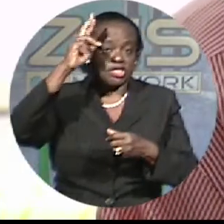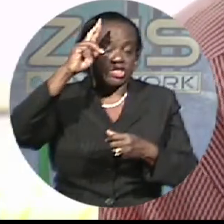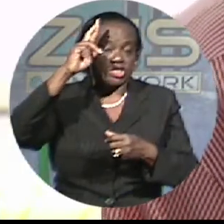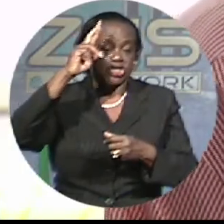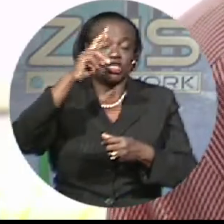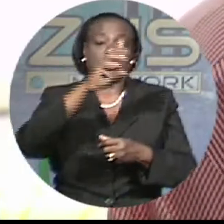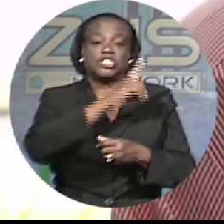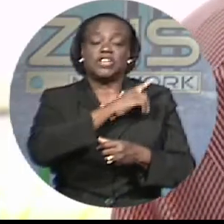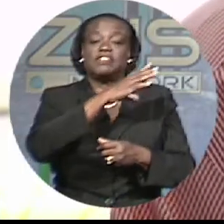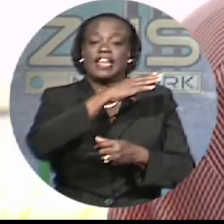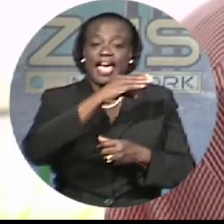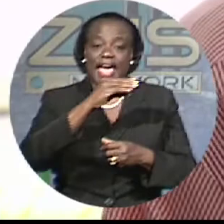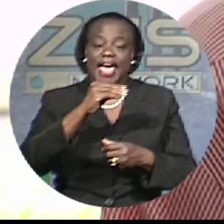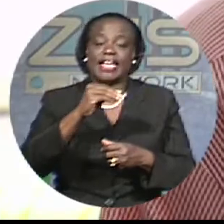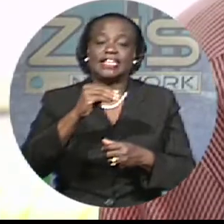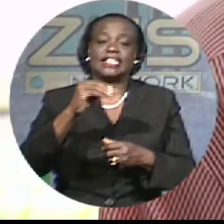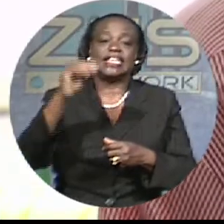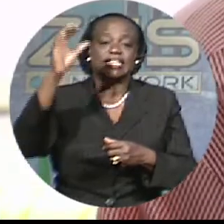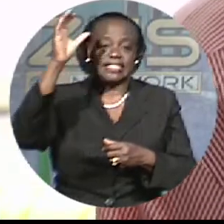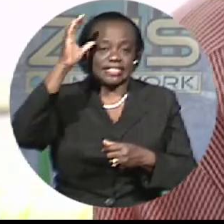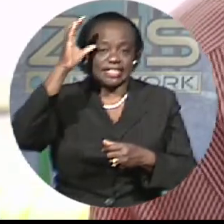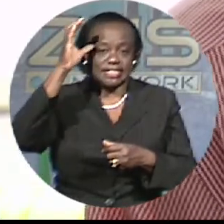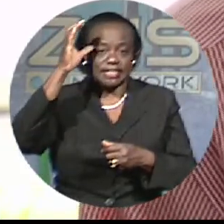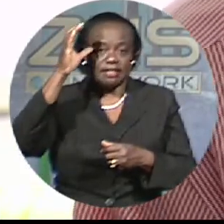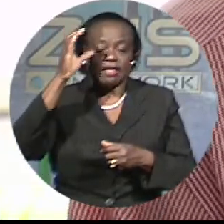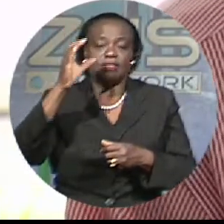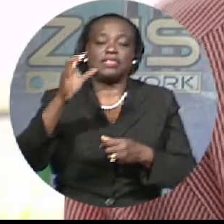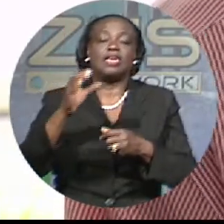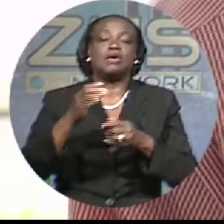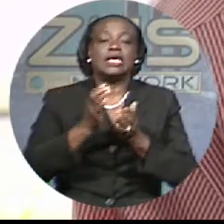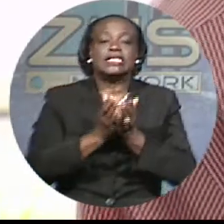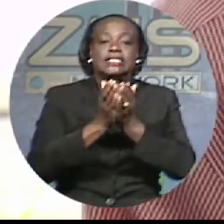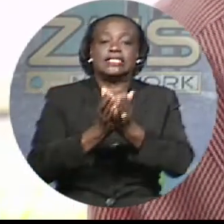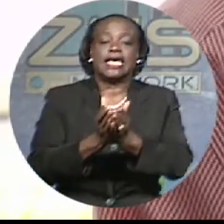he's got to be there to help me. And one of the races,